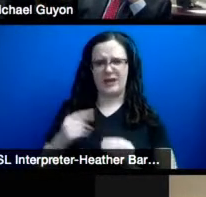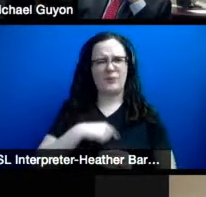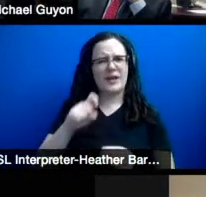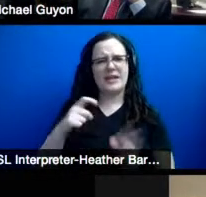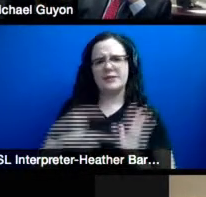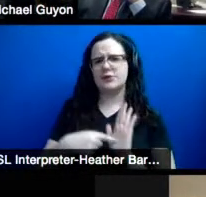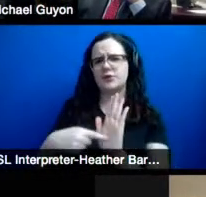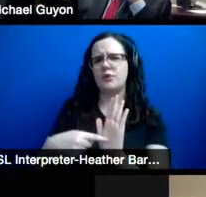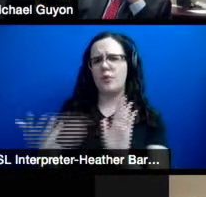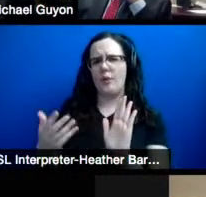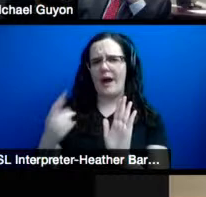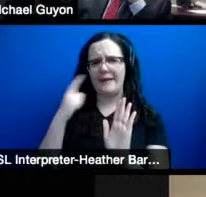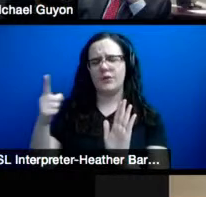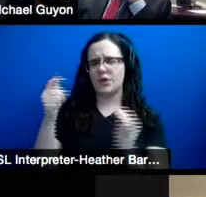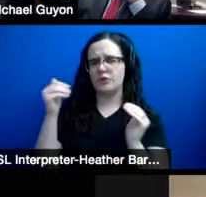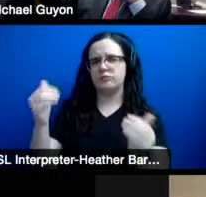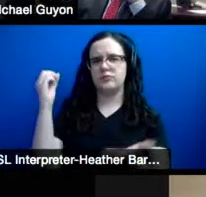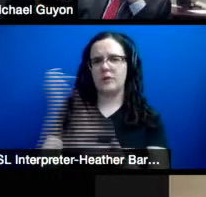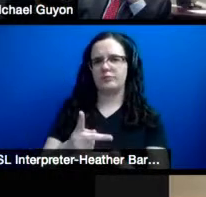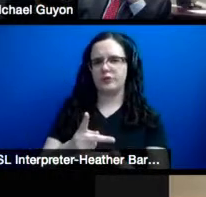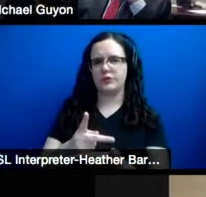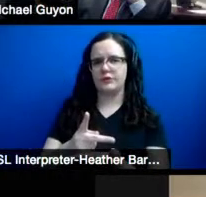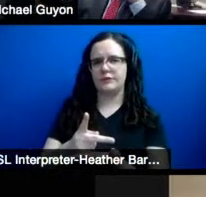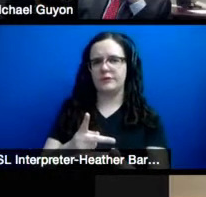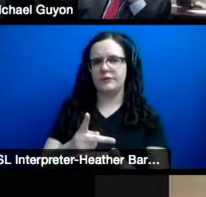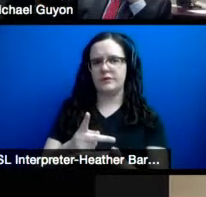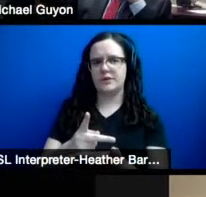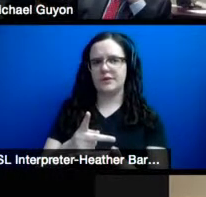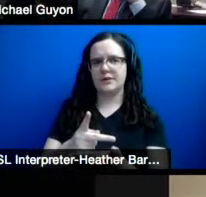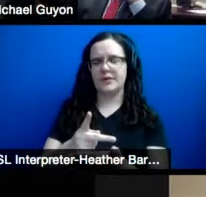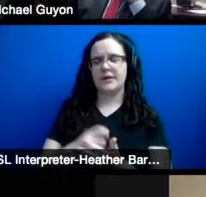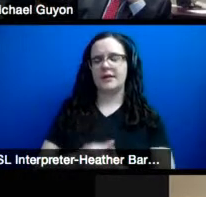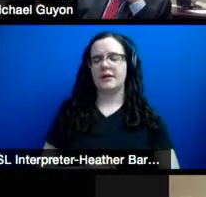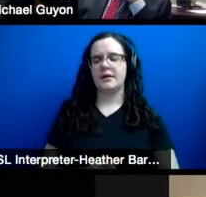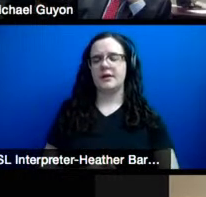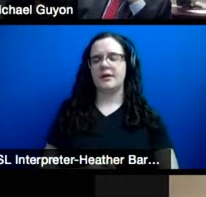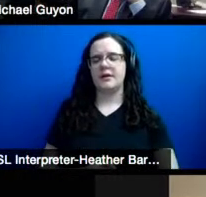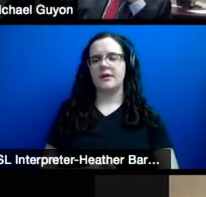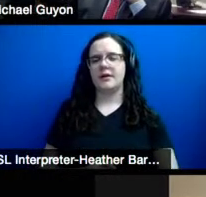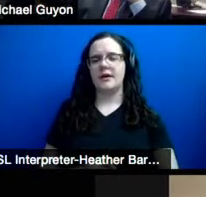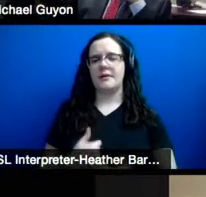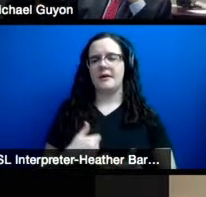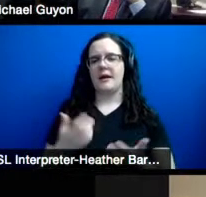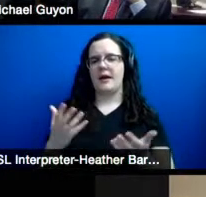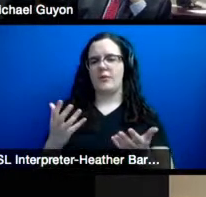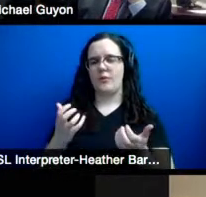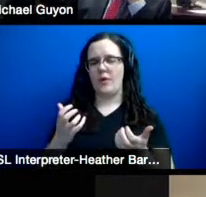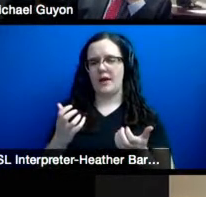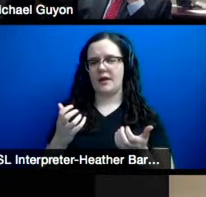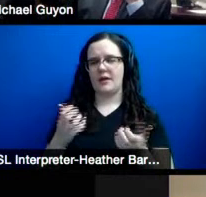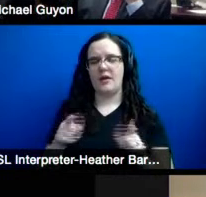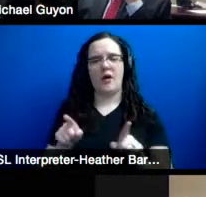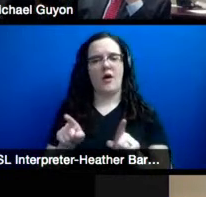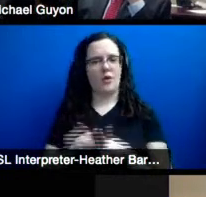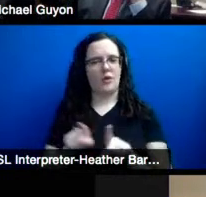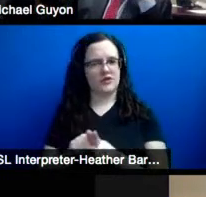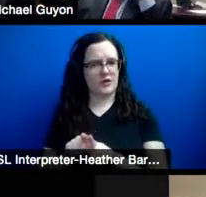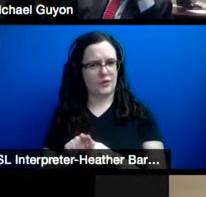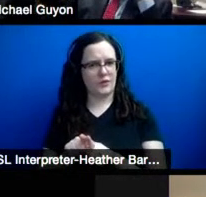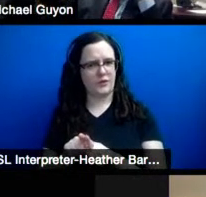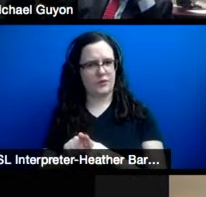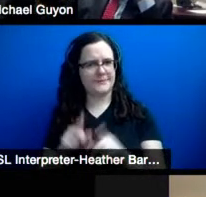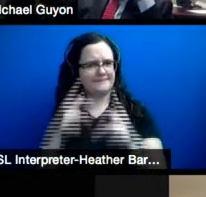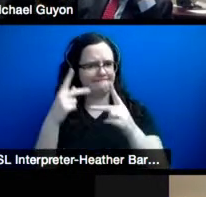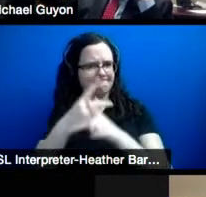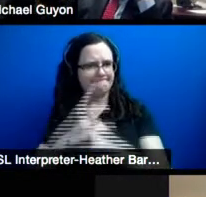get approval? And I want to iron out as well whether or not the